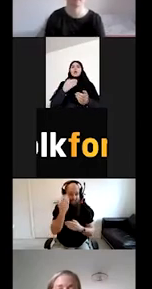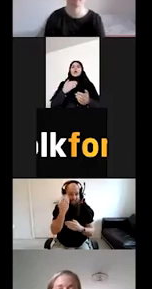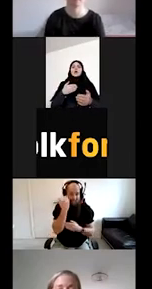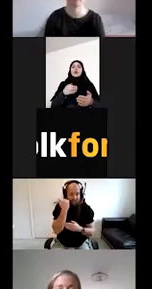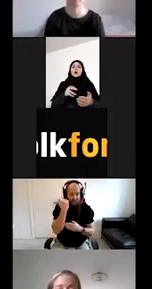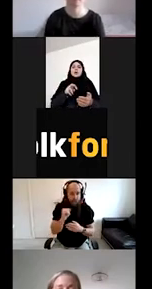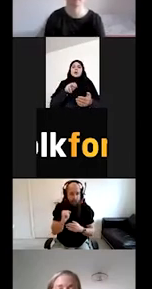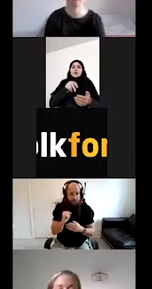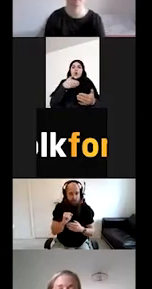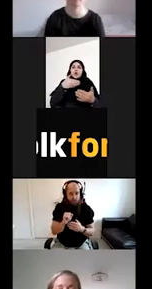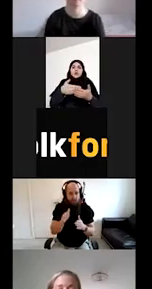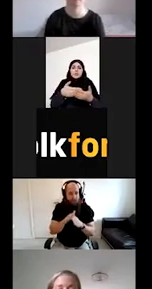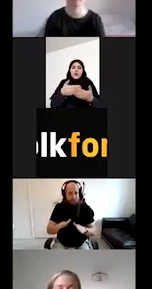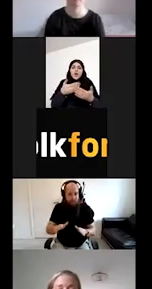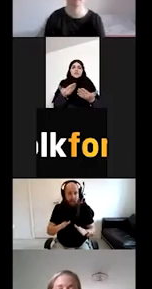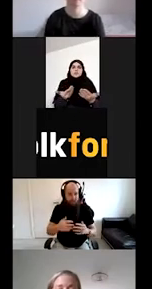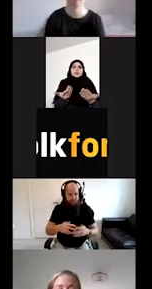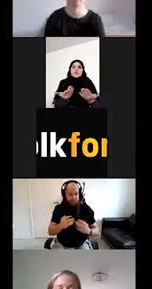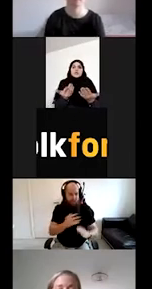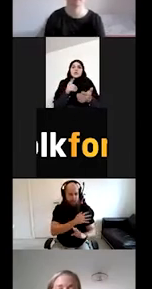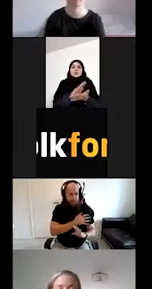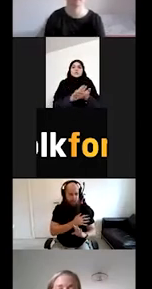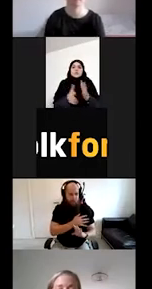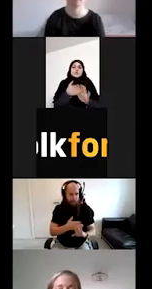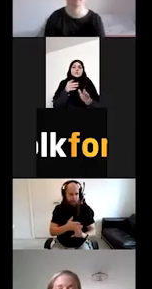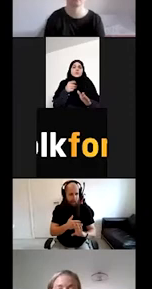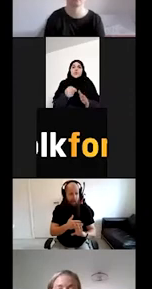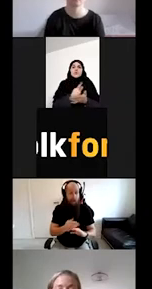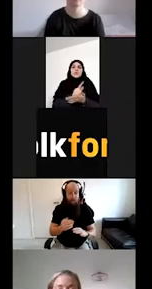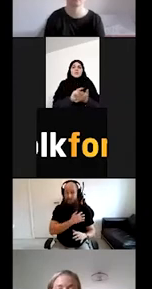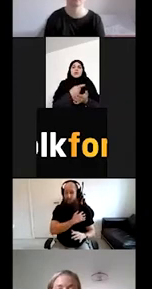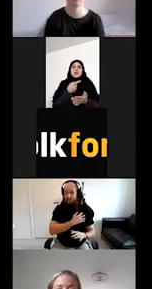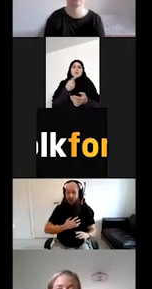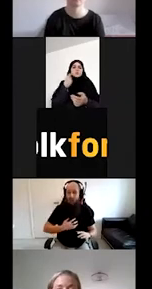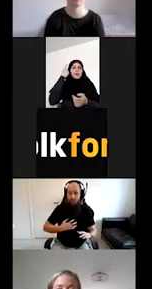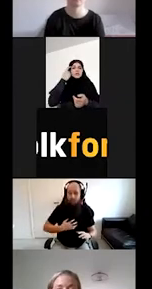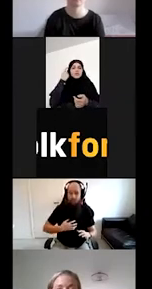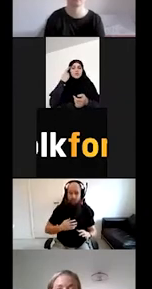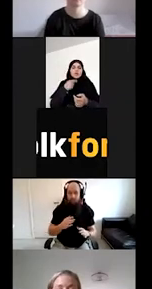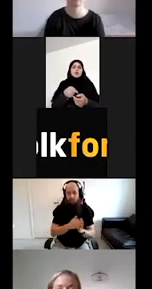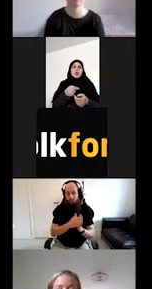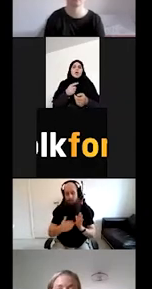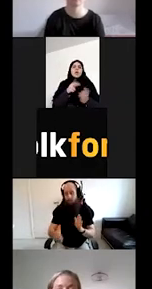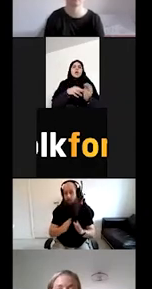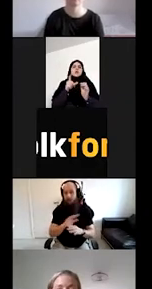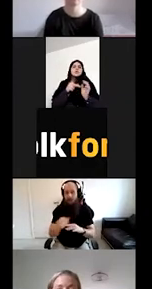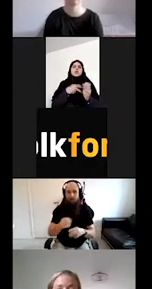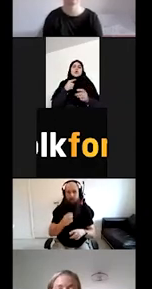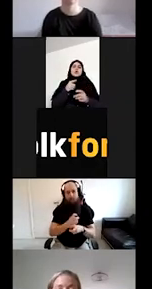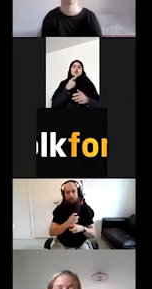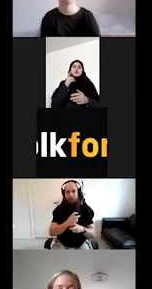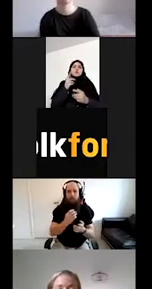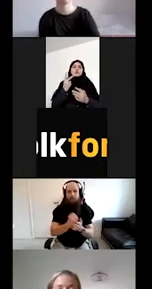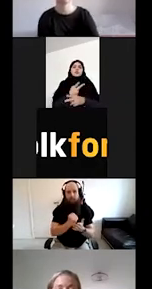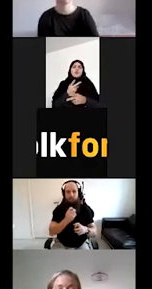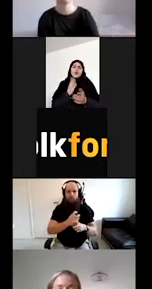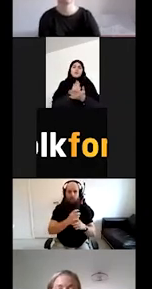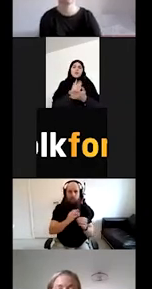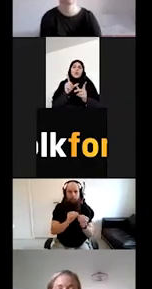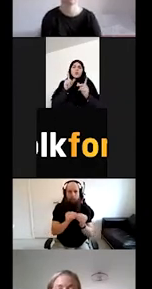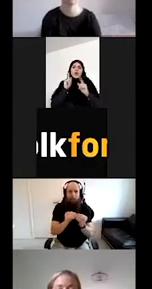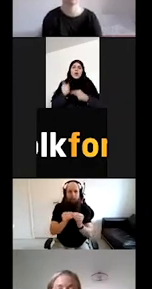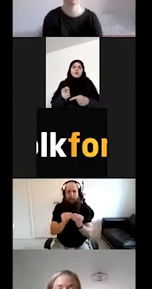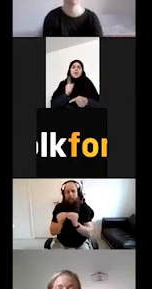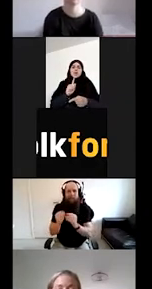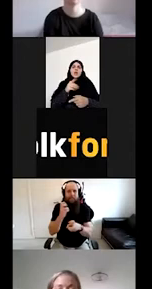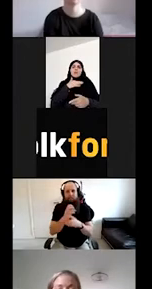It was very poor and everything was very much ad hoc, you know, trying their best to put the country back into